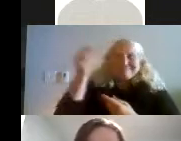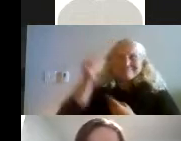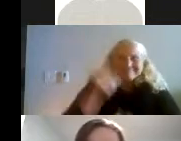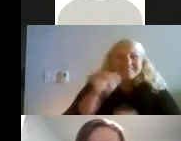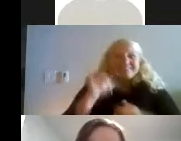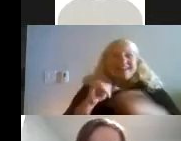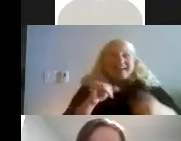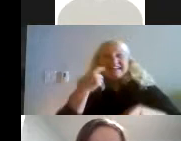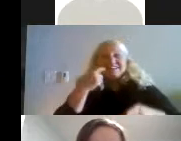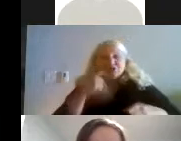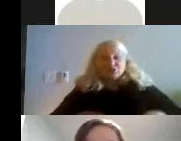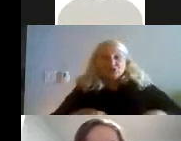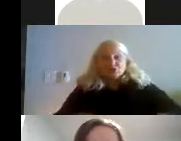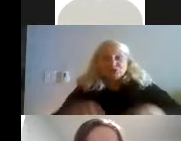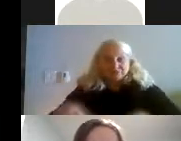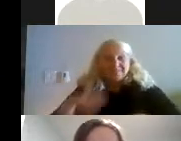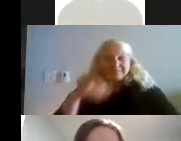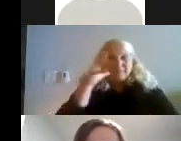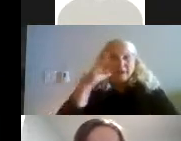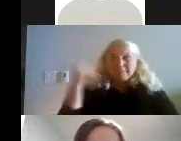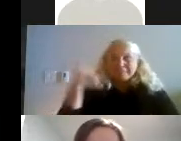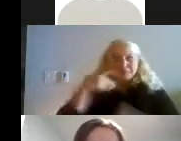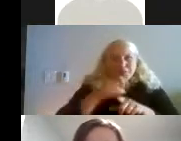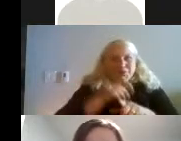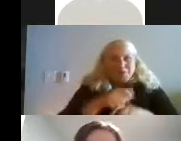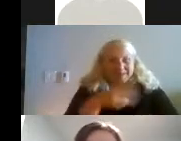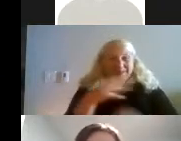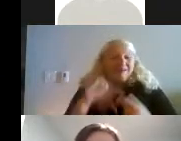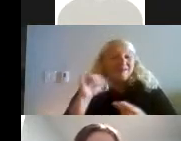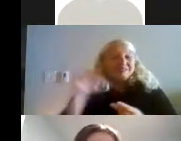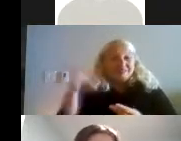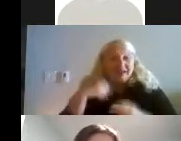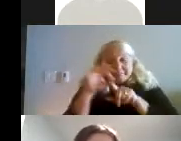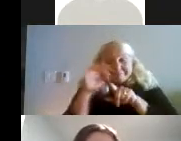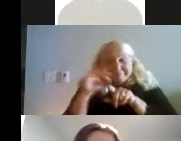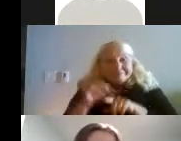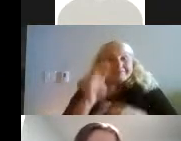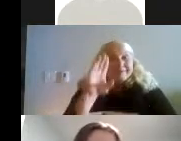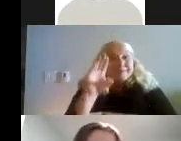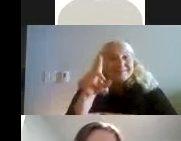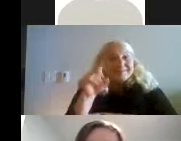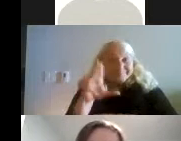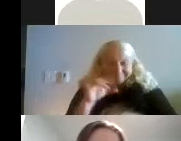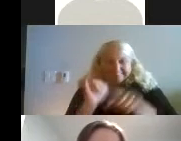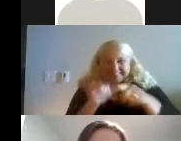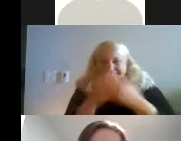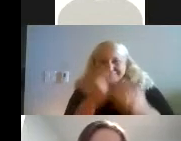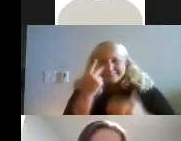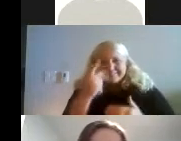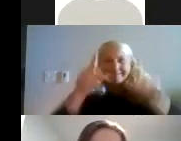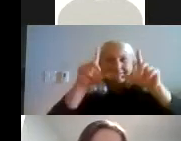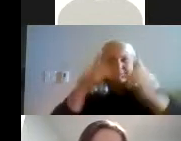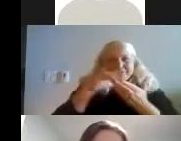that I've sewn. I'm also a beater. So that's a picture of some florals I've done. And Leslie mentioned that I'm doing